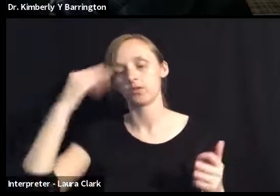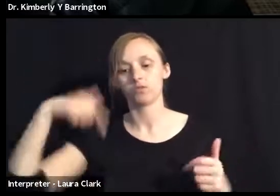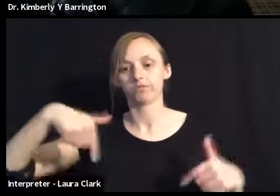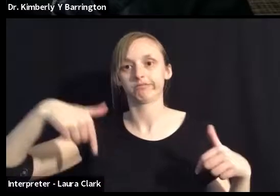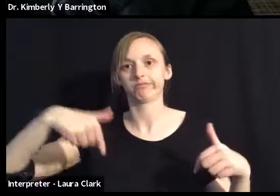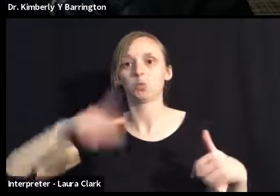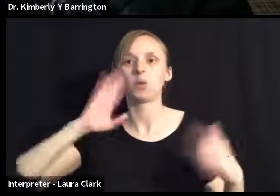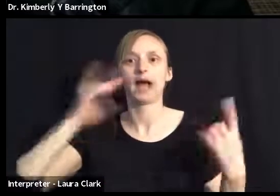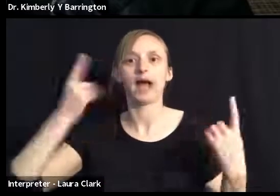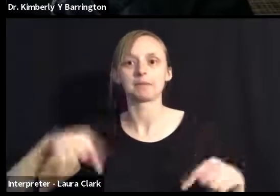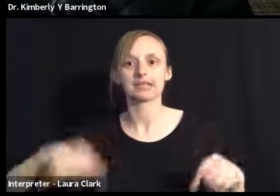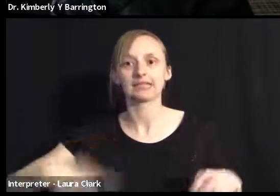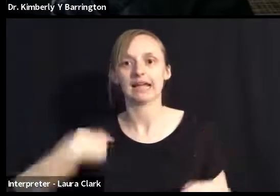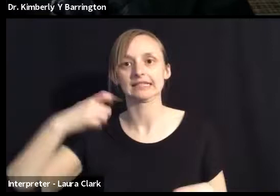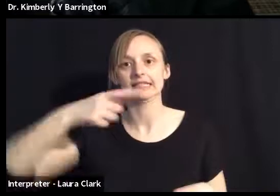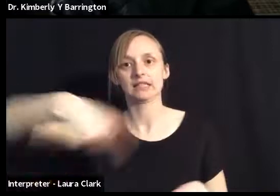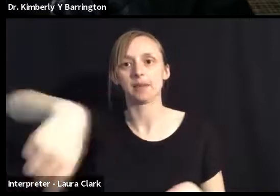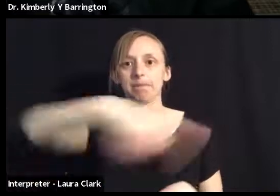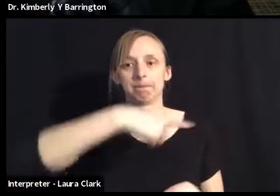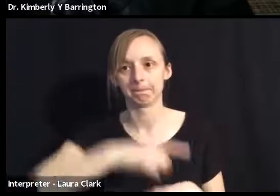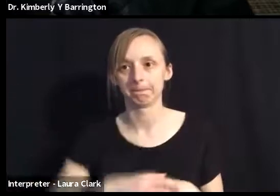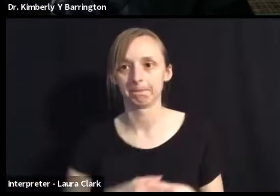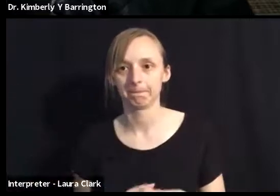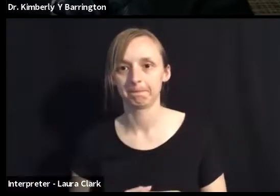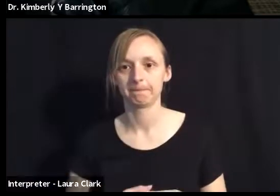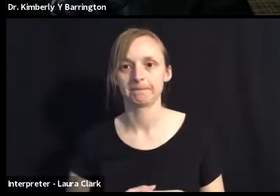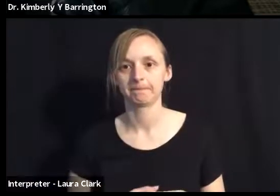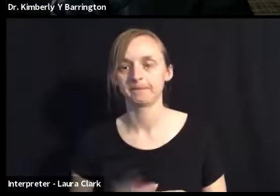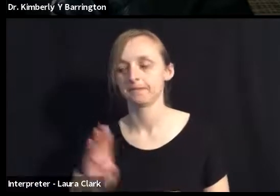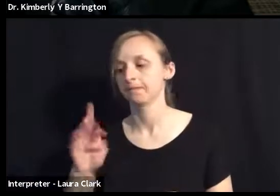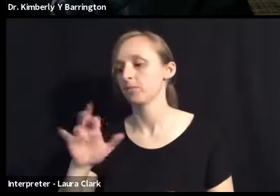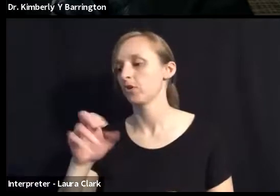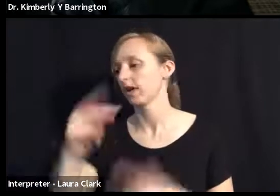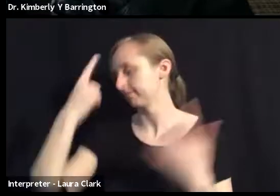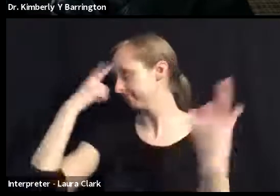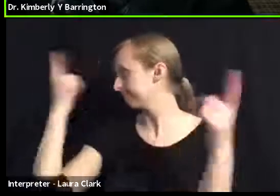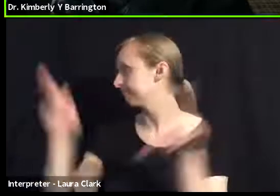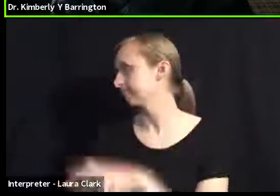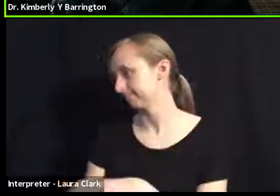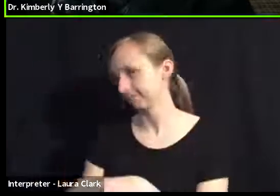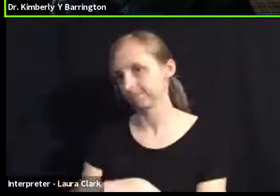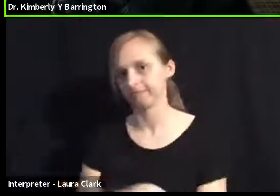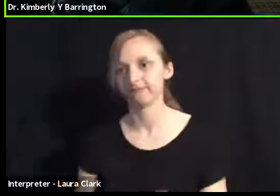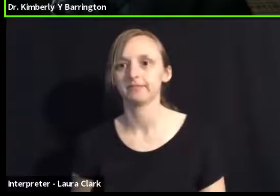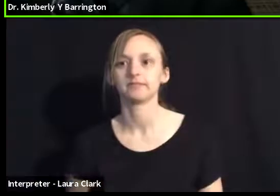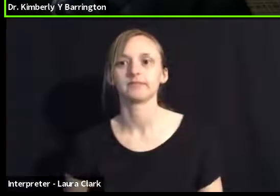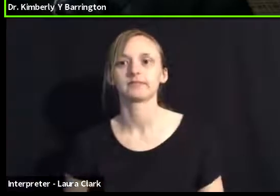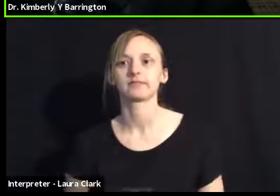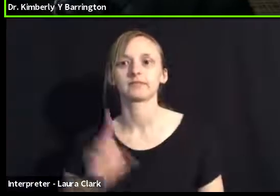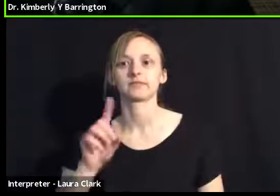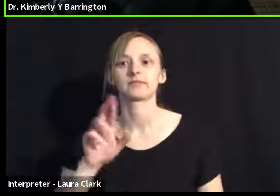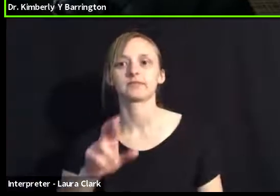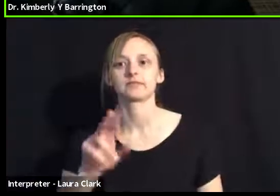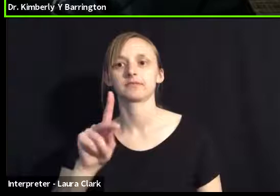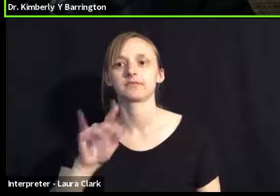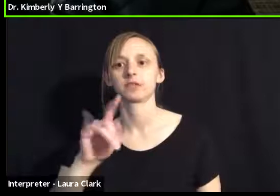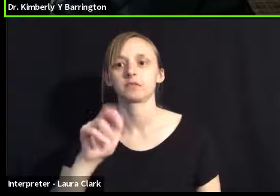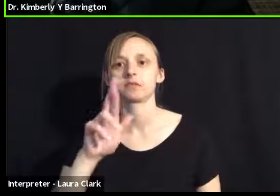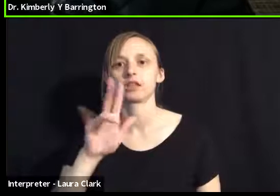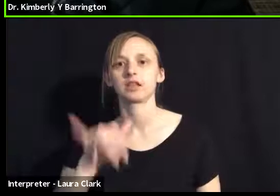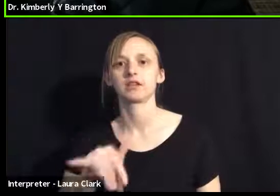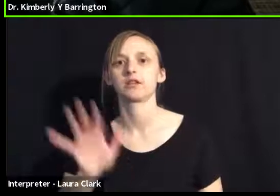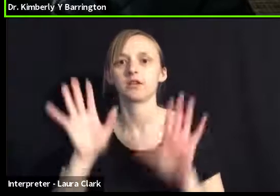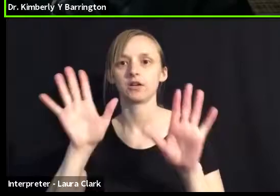coming. Well, amen. It's amazing. Amen. I think that was a great segue to